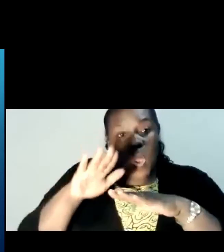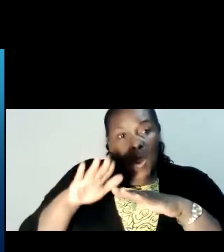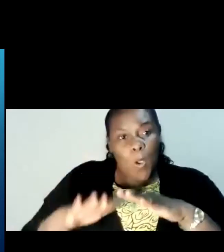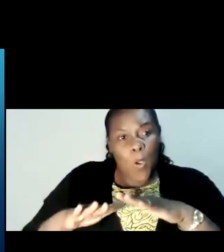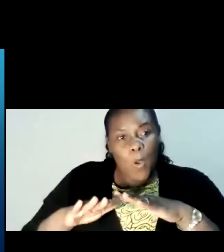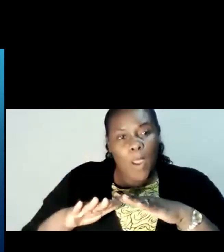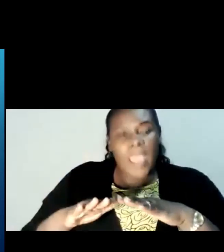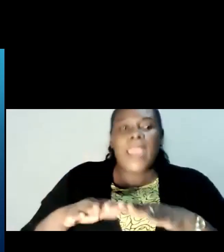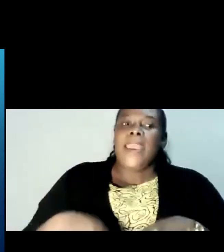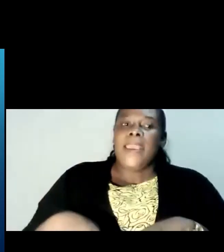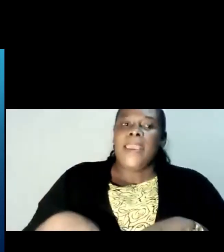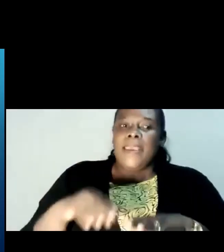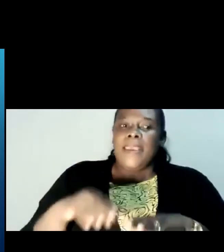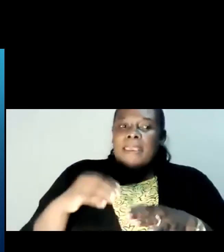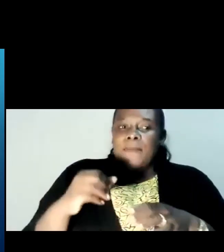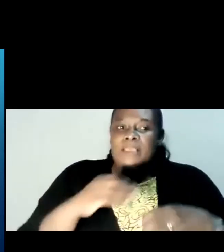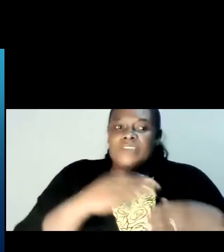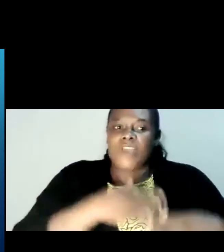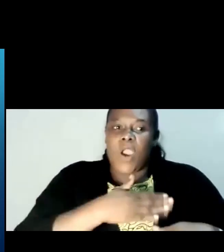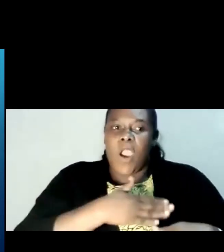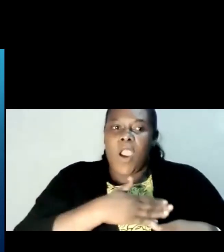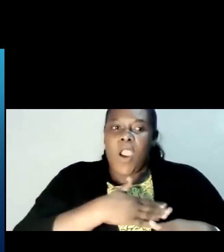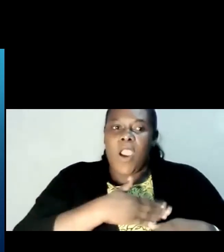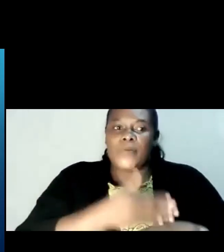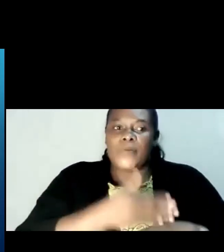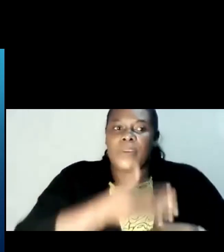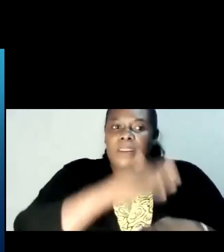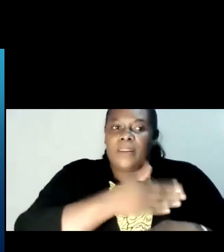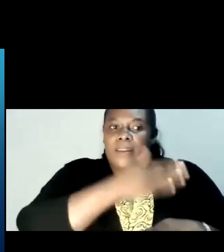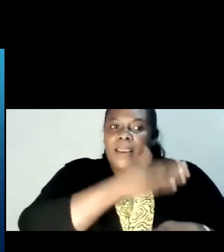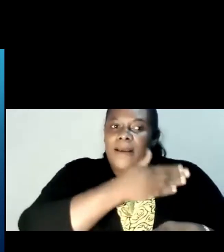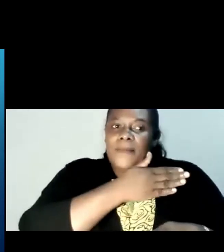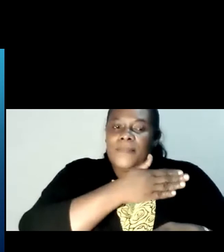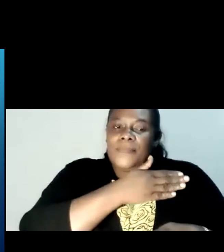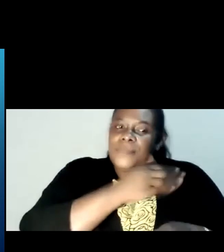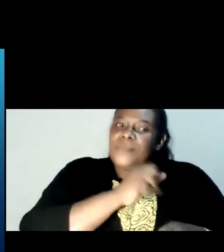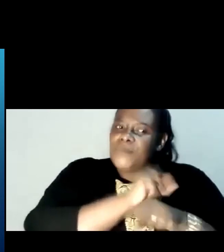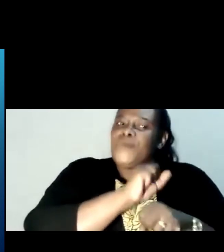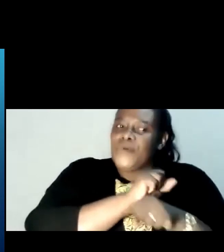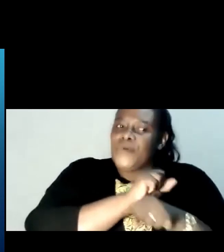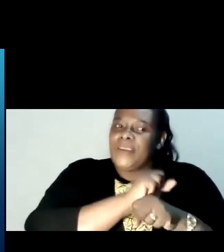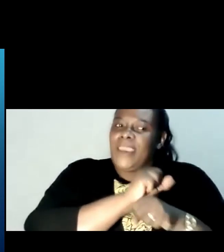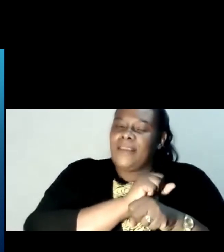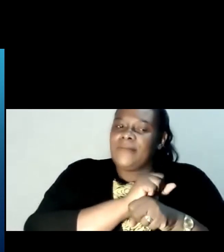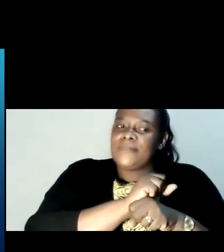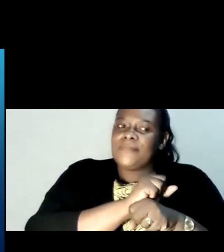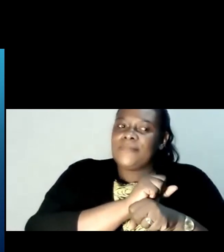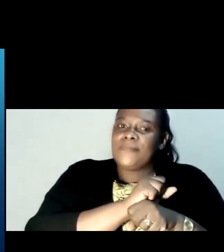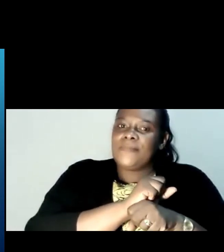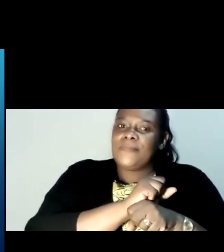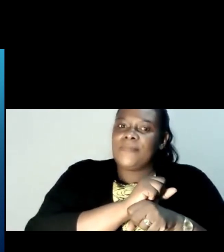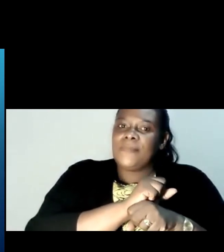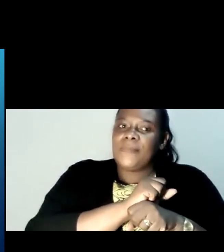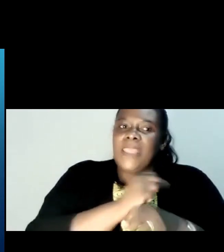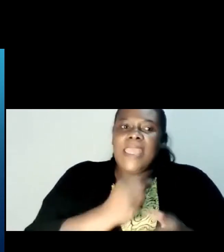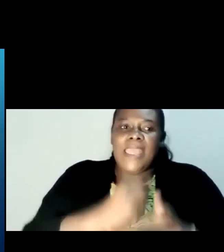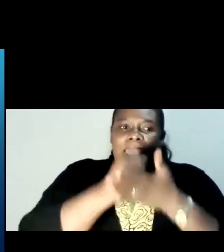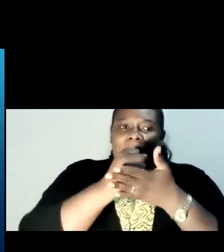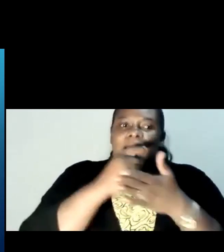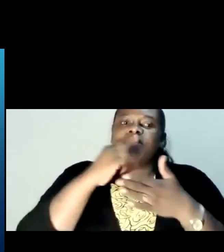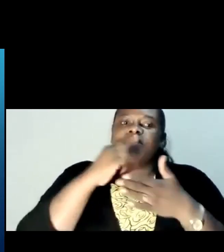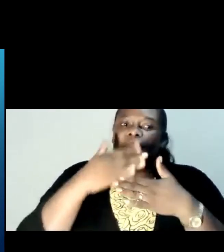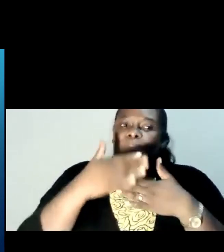up, and helps with our heart function. It helps with blood flow to all of the vital